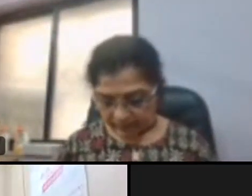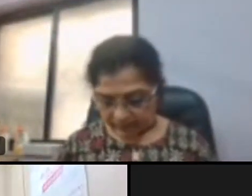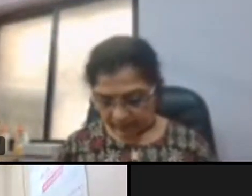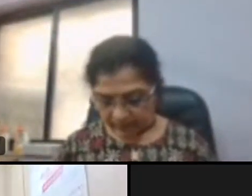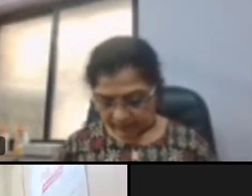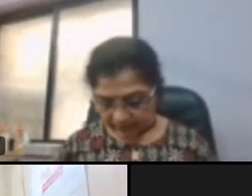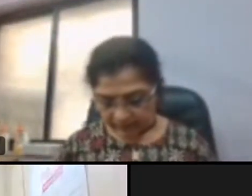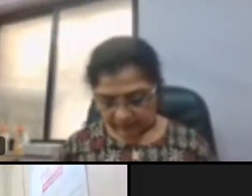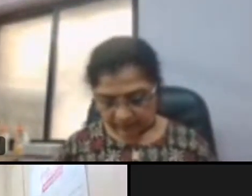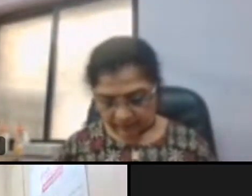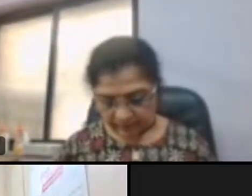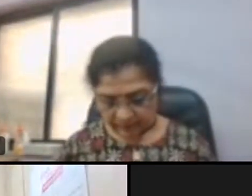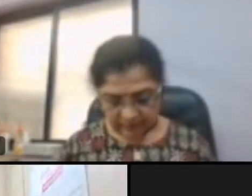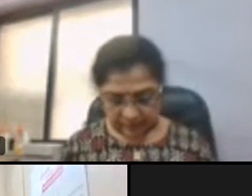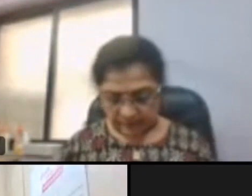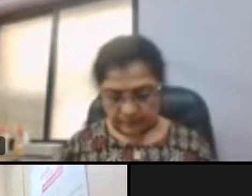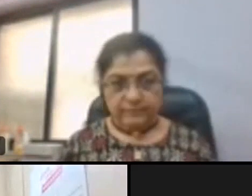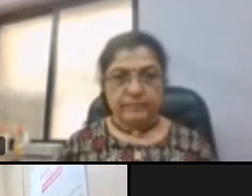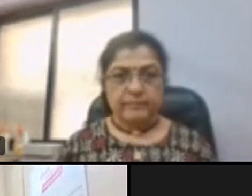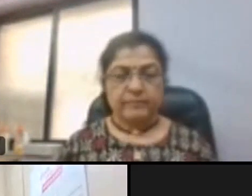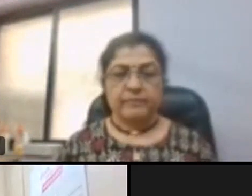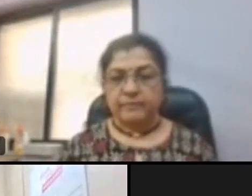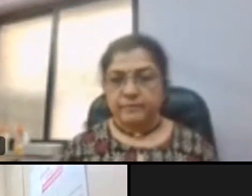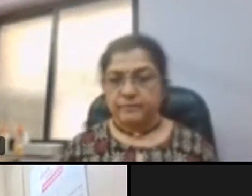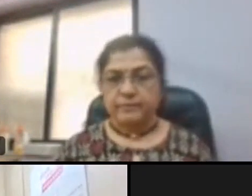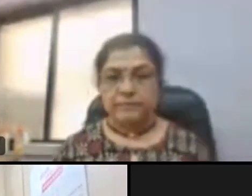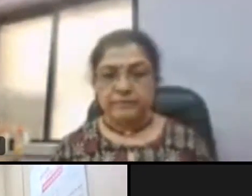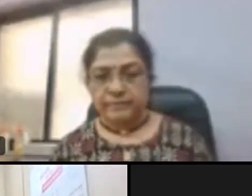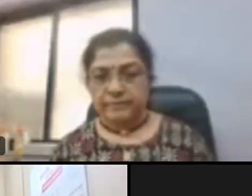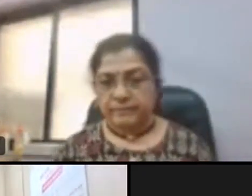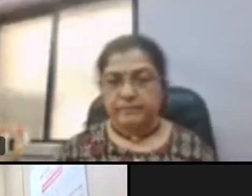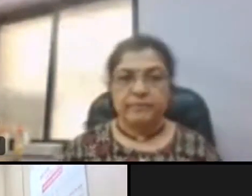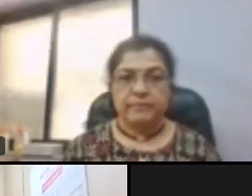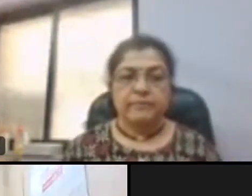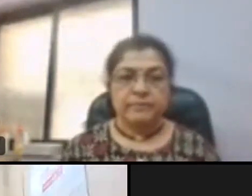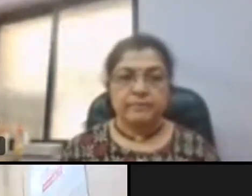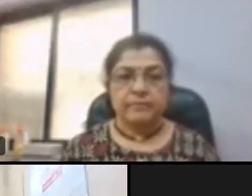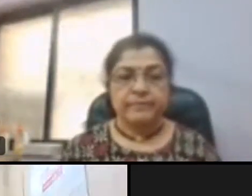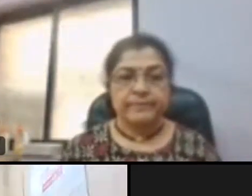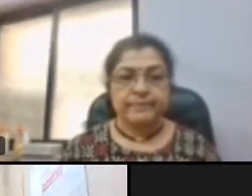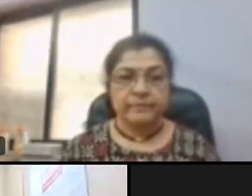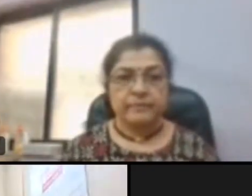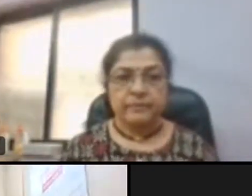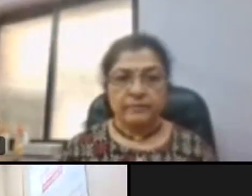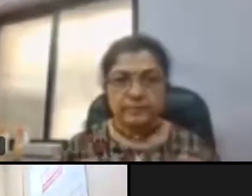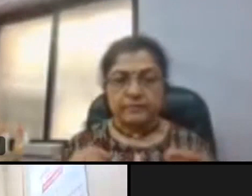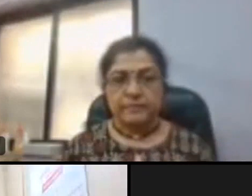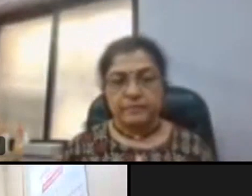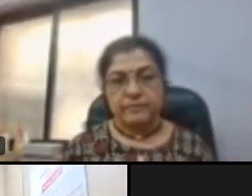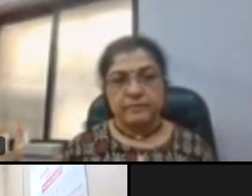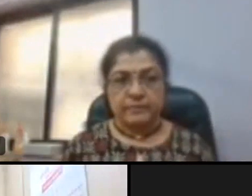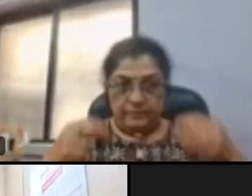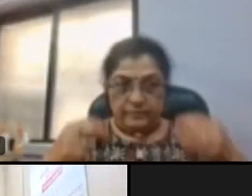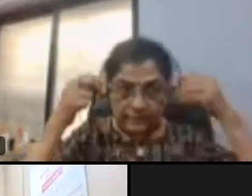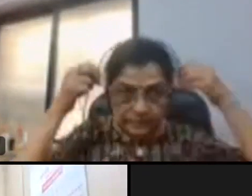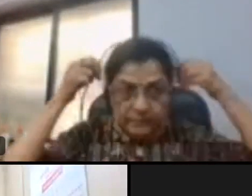above of the answers, right? Yes, so now we move on to the presentations by our experts. I first invite Dr.